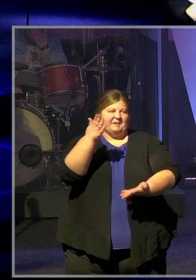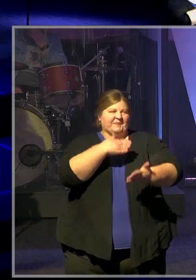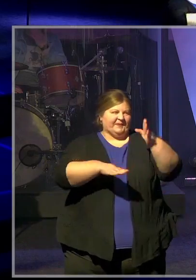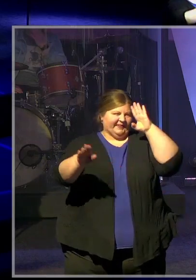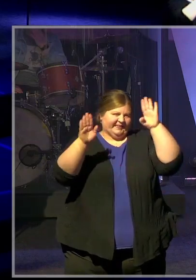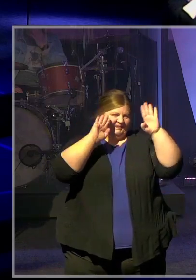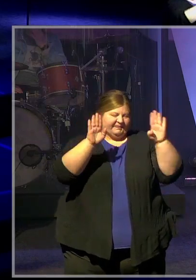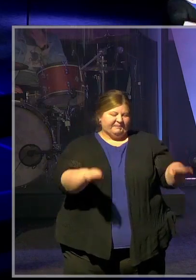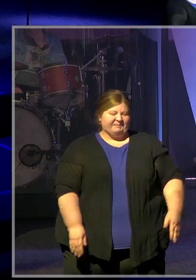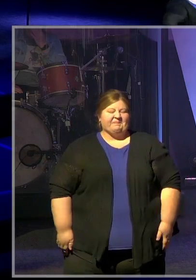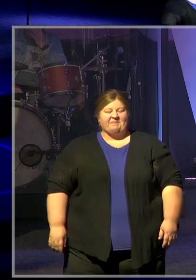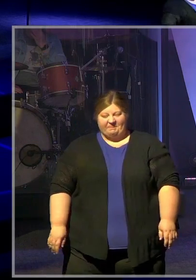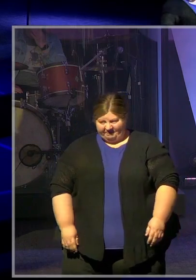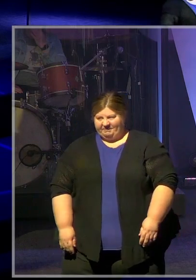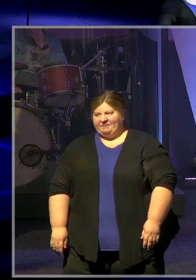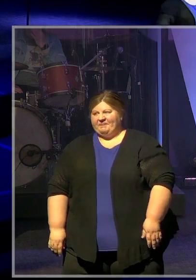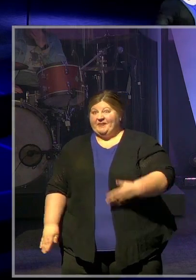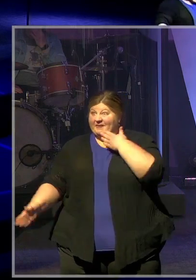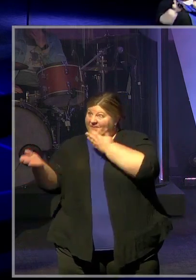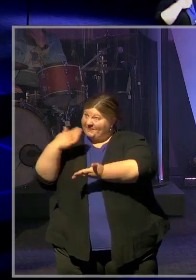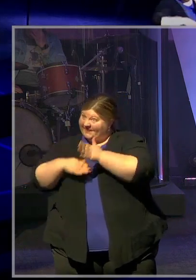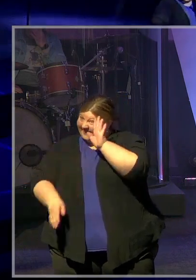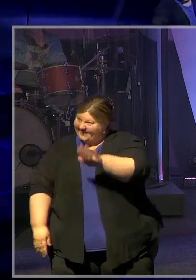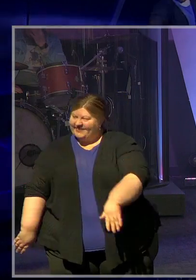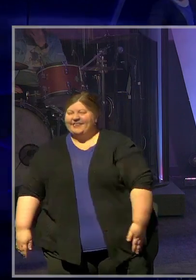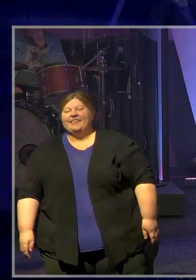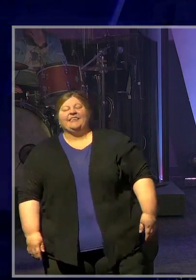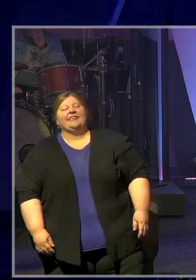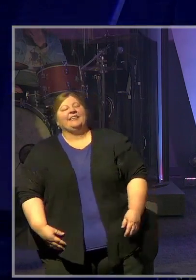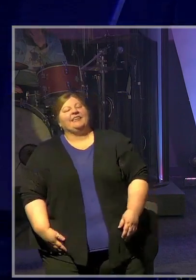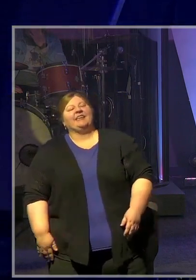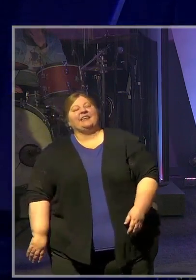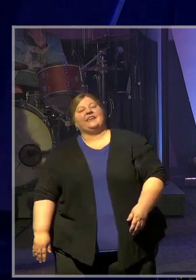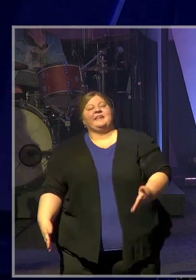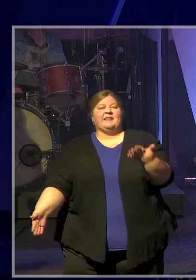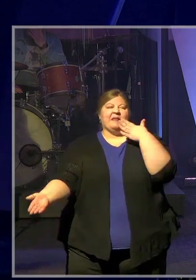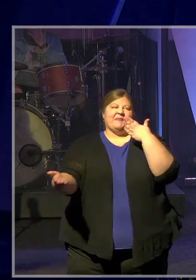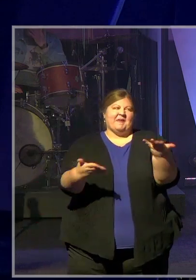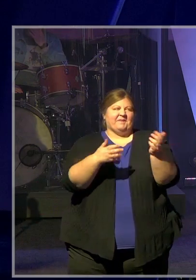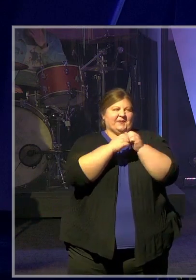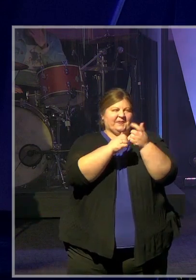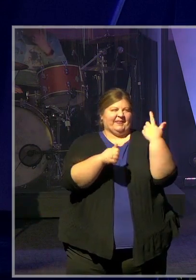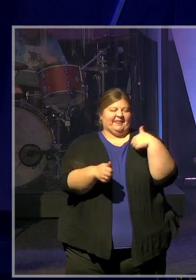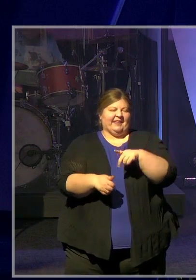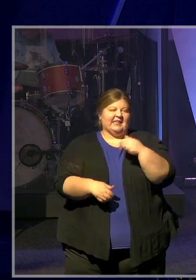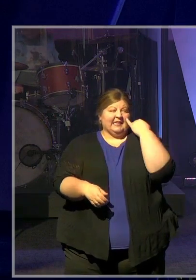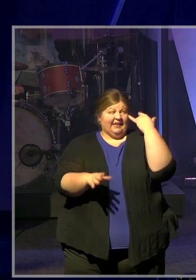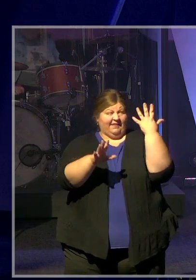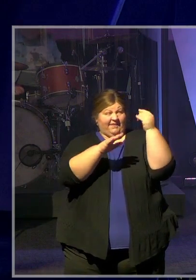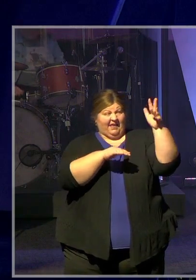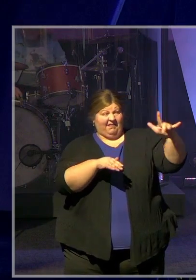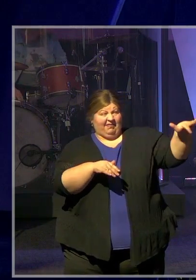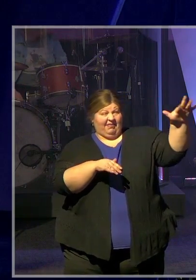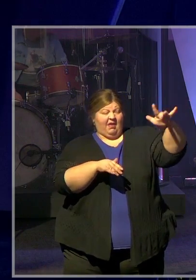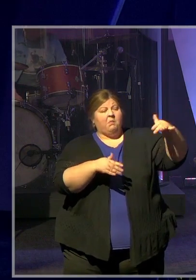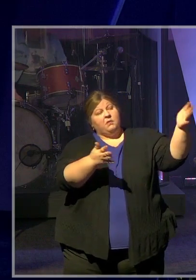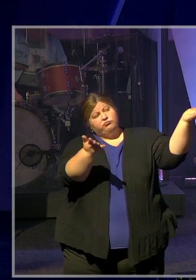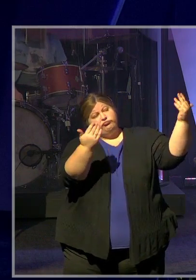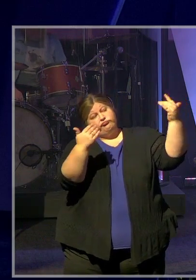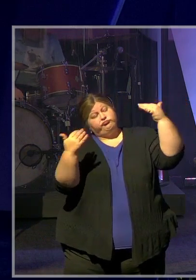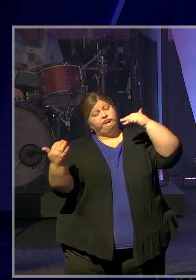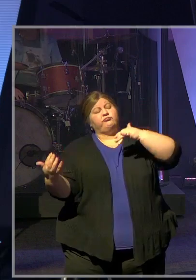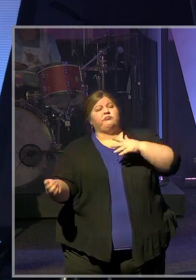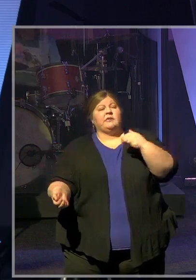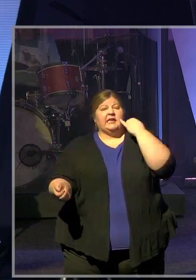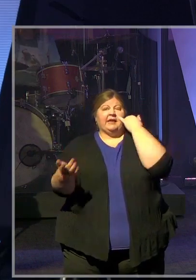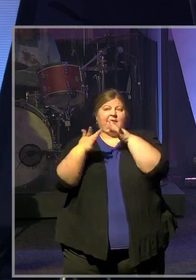front line. Good morning. Thank you for joining us. If you're in the lobby, go ahead and make your way in here. And if you're